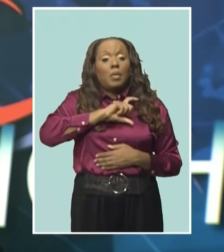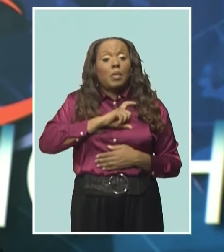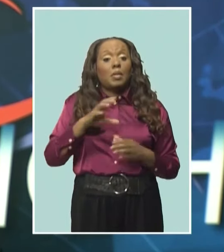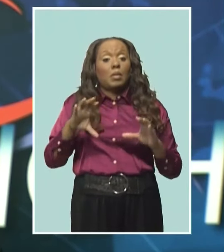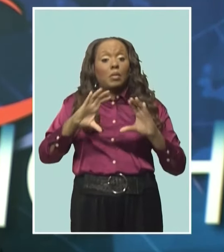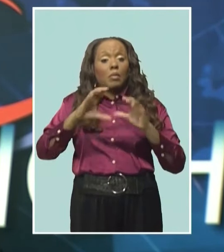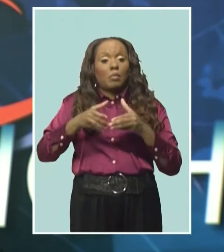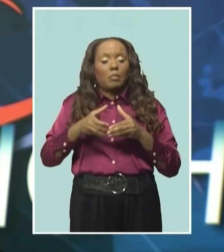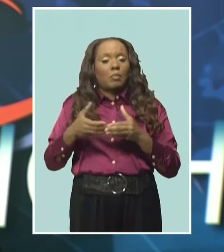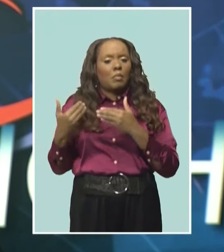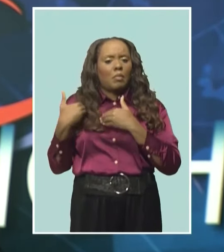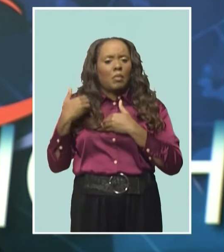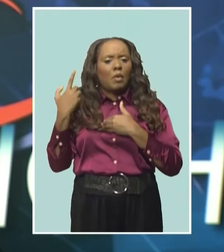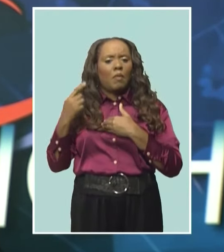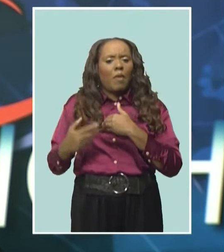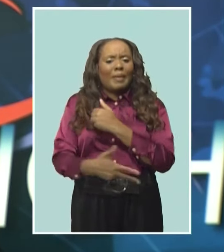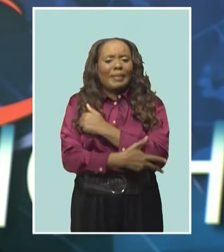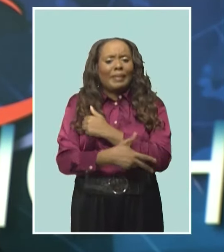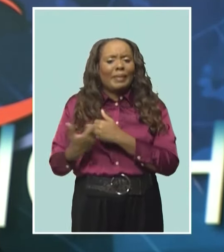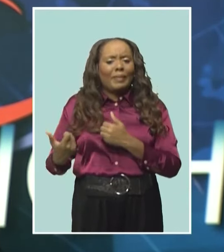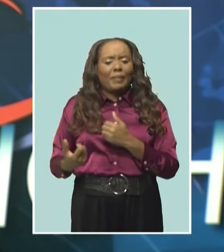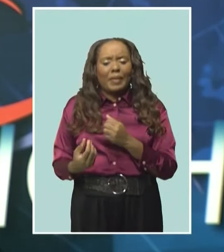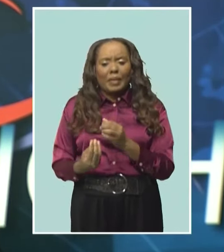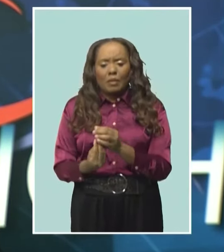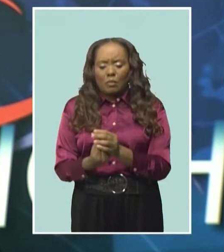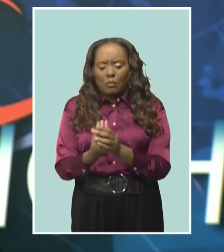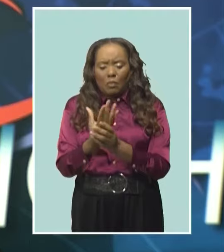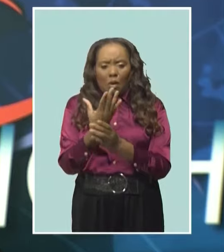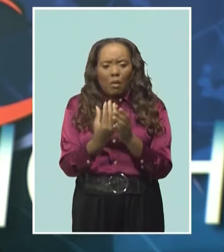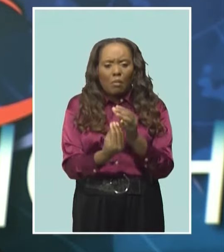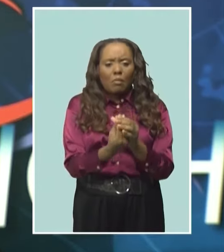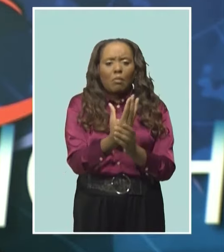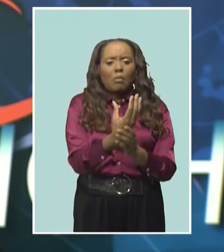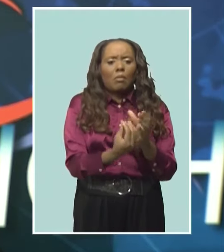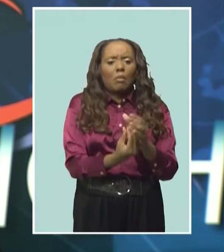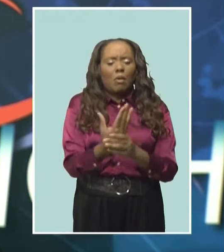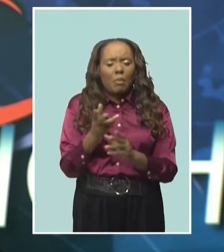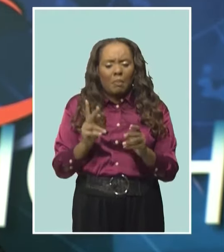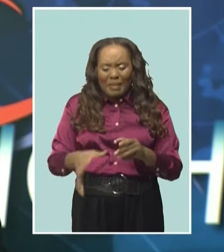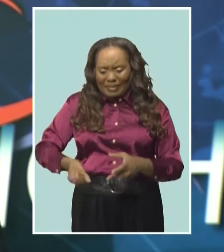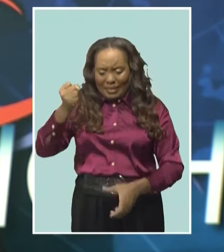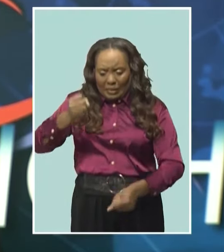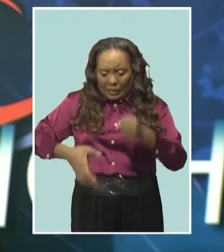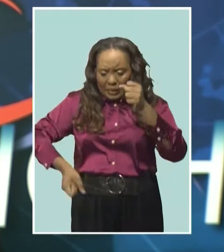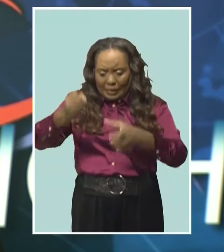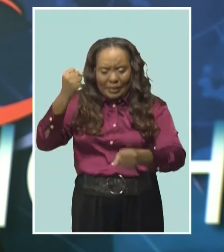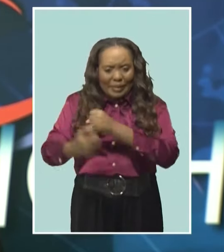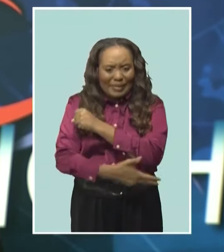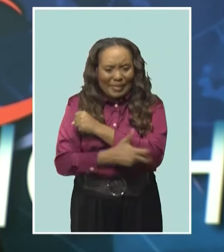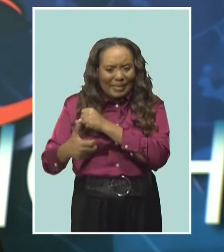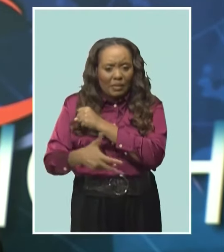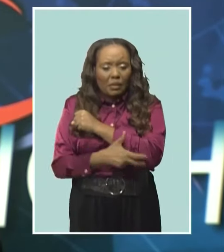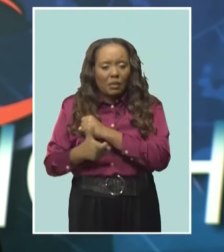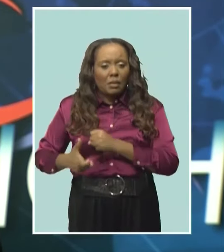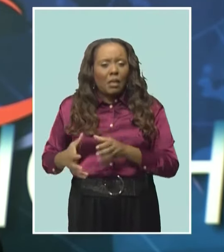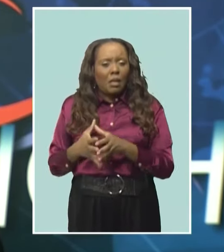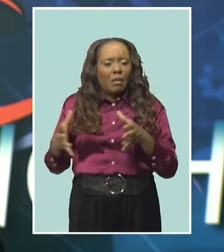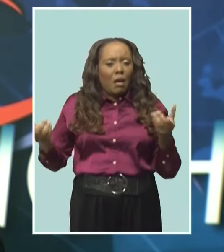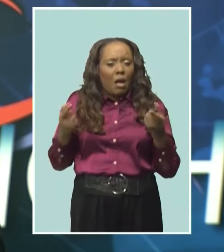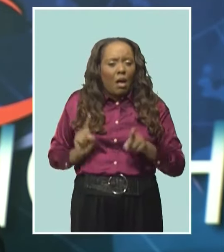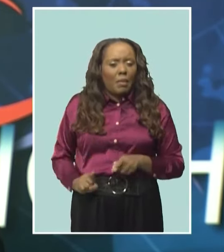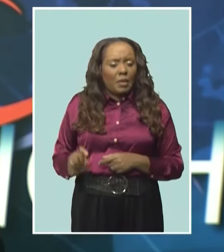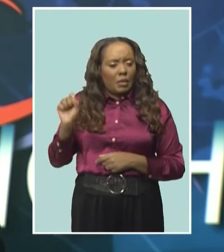crop theft very seriously, and the efforts are concentrated in the southern side of the country, where the majority of theft takes